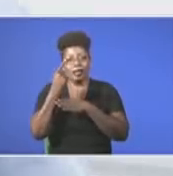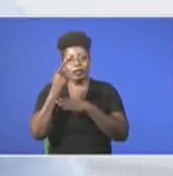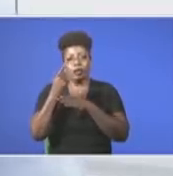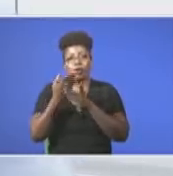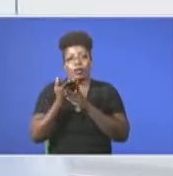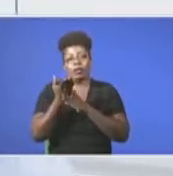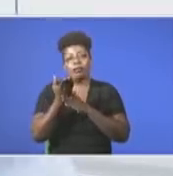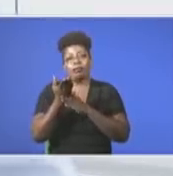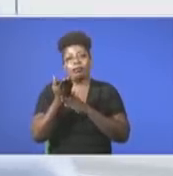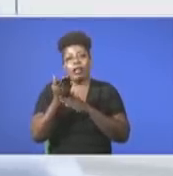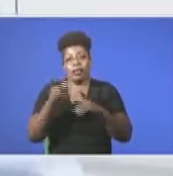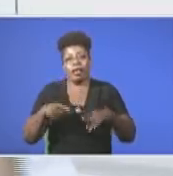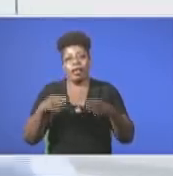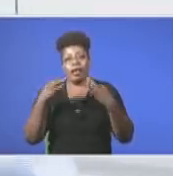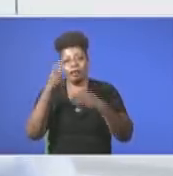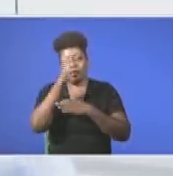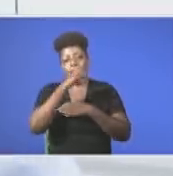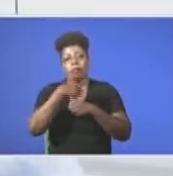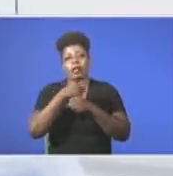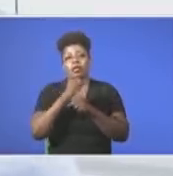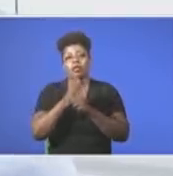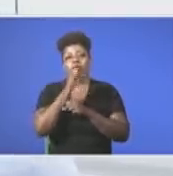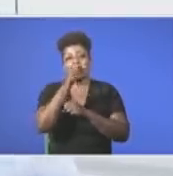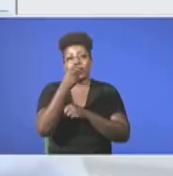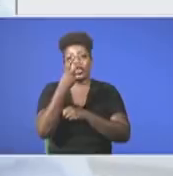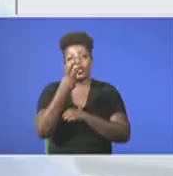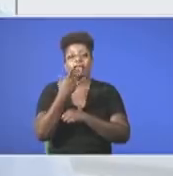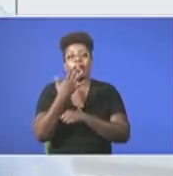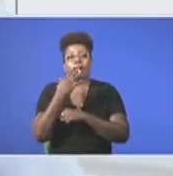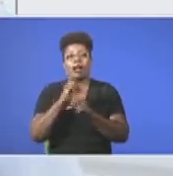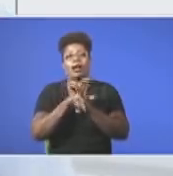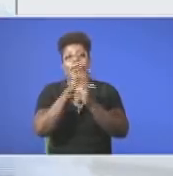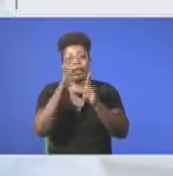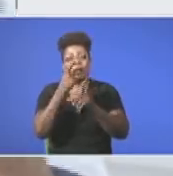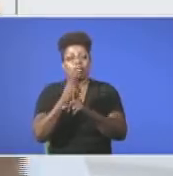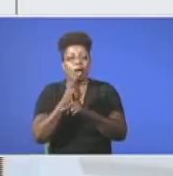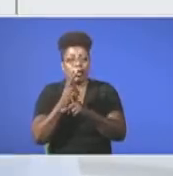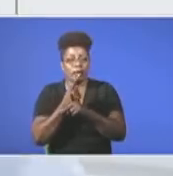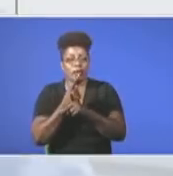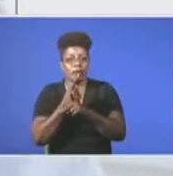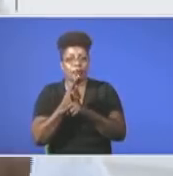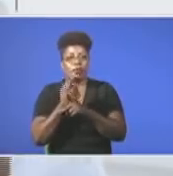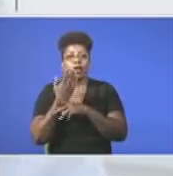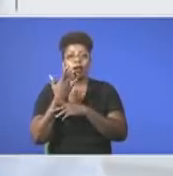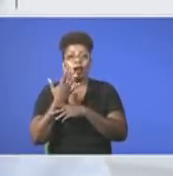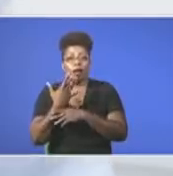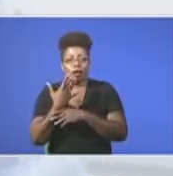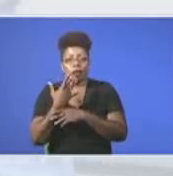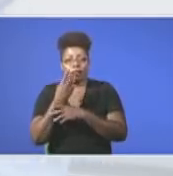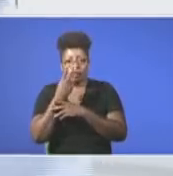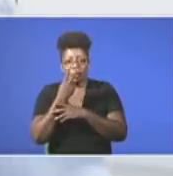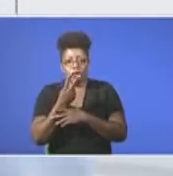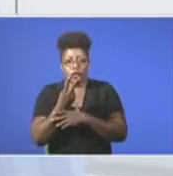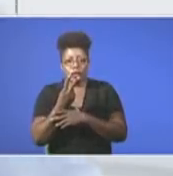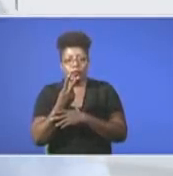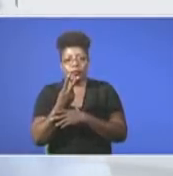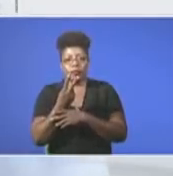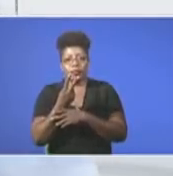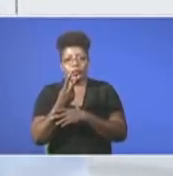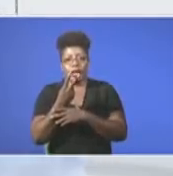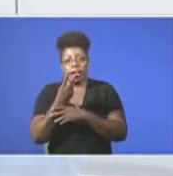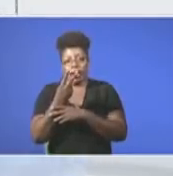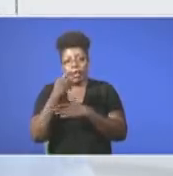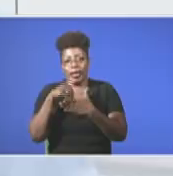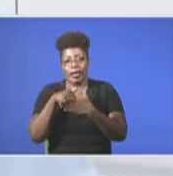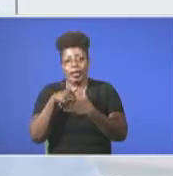is we check to make sure they can see color clearly, right? Color vision deficiency